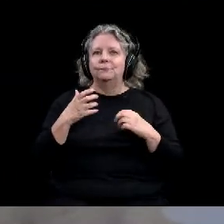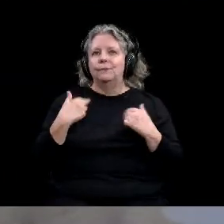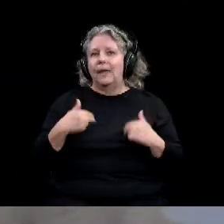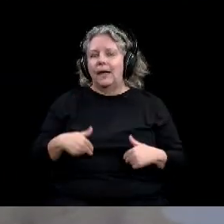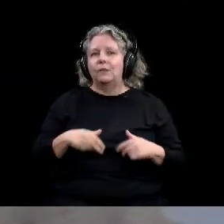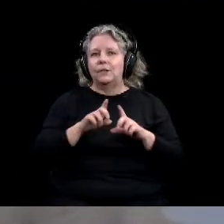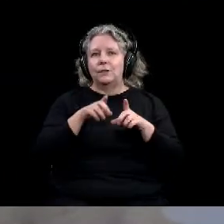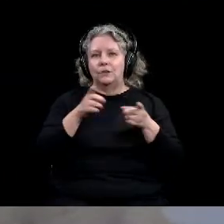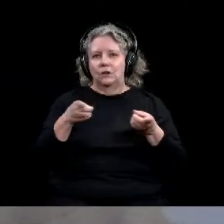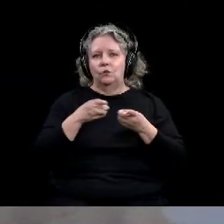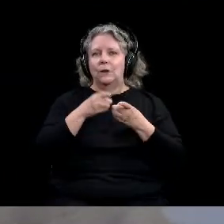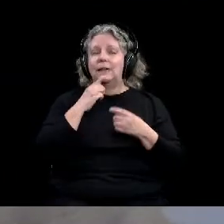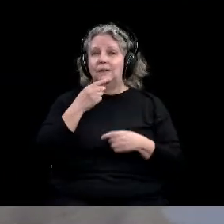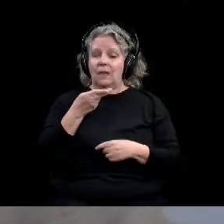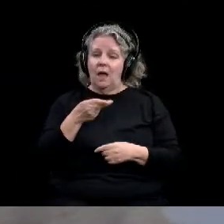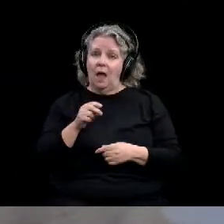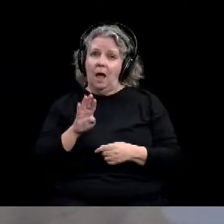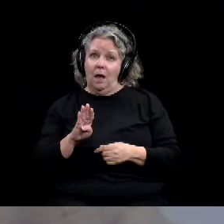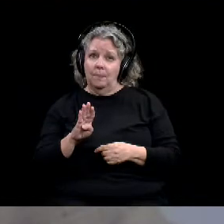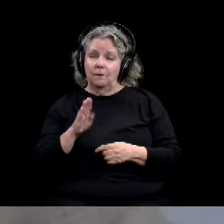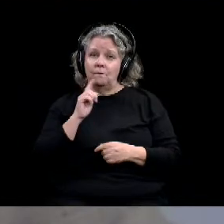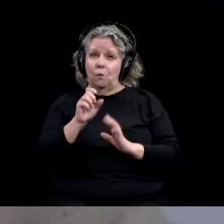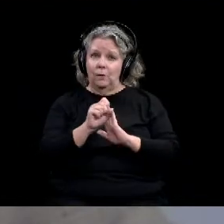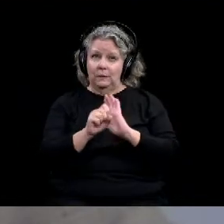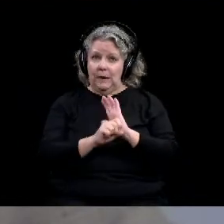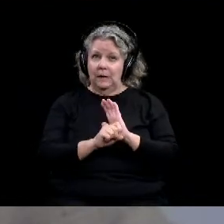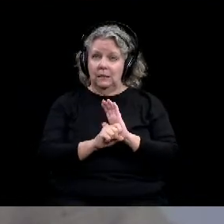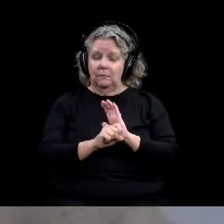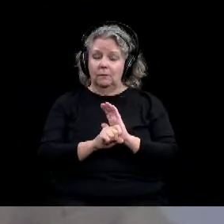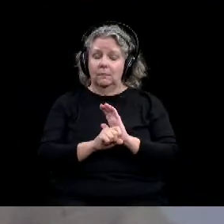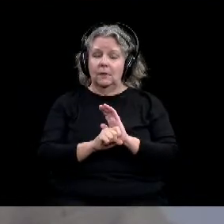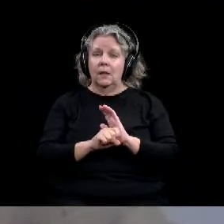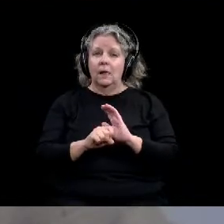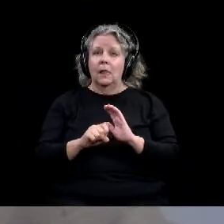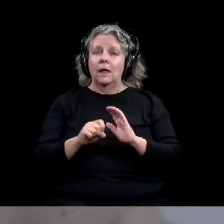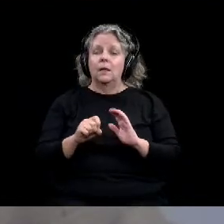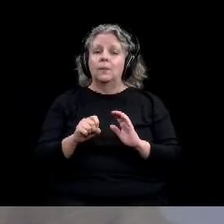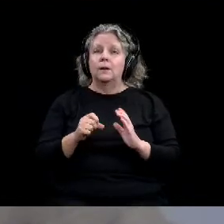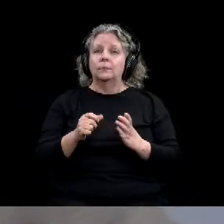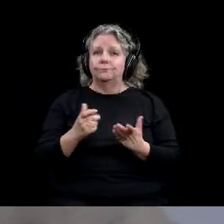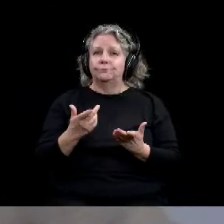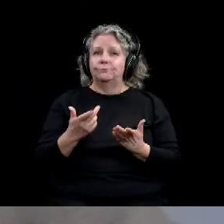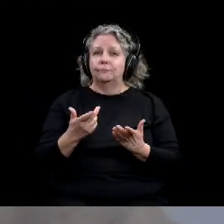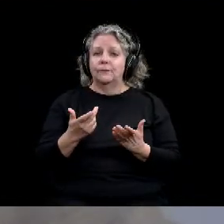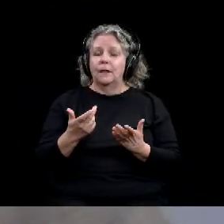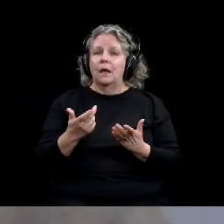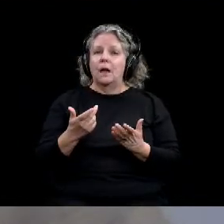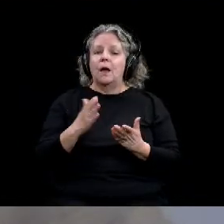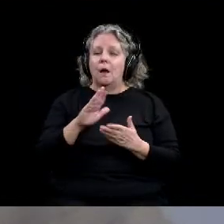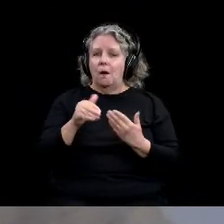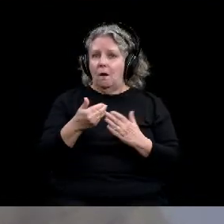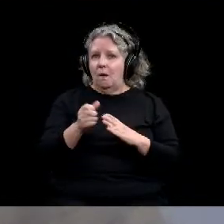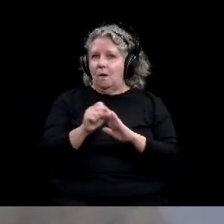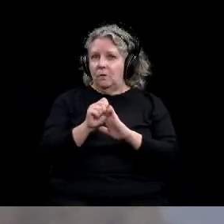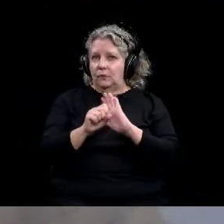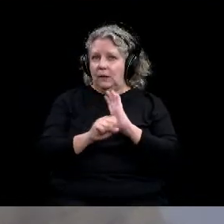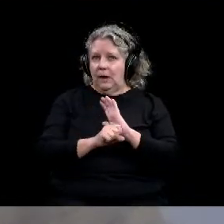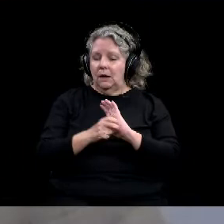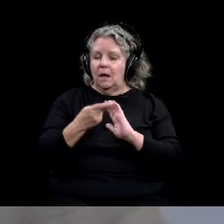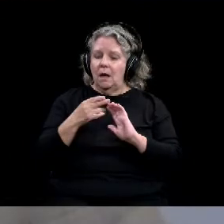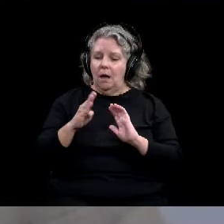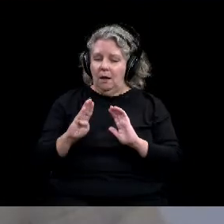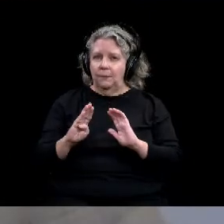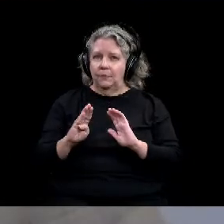are that all state hubs will maximize vaccination efforts across the state to